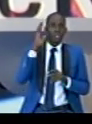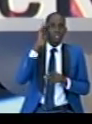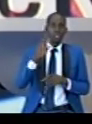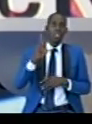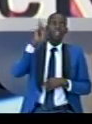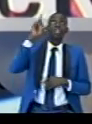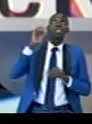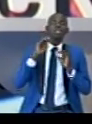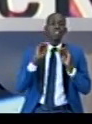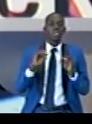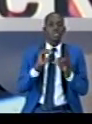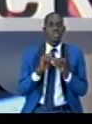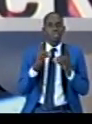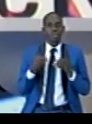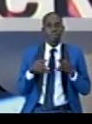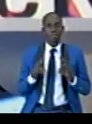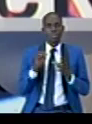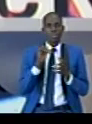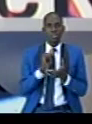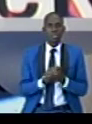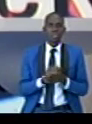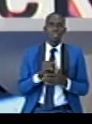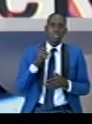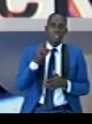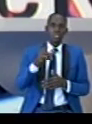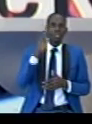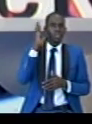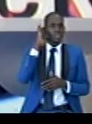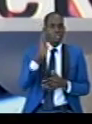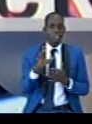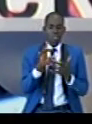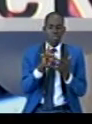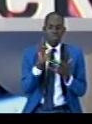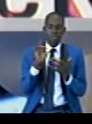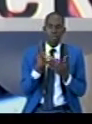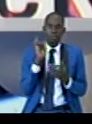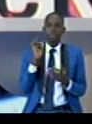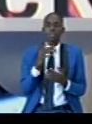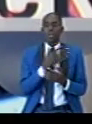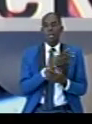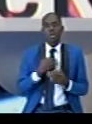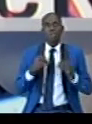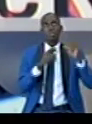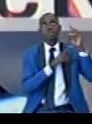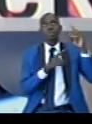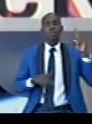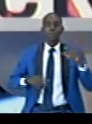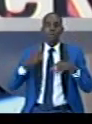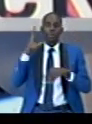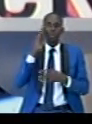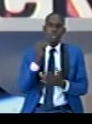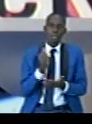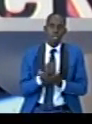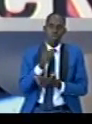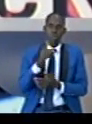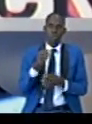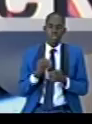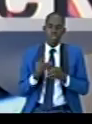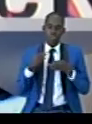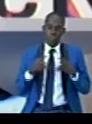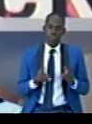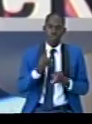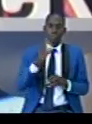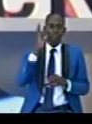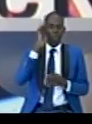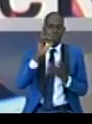that he shall choose. And the Lord will help you in the way you will choose